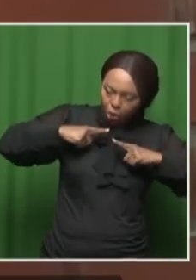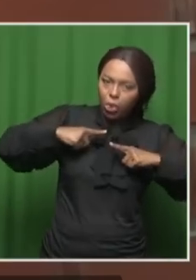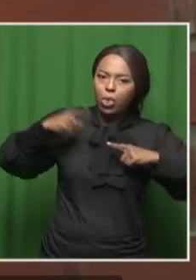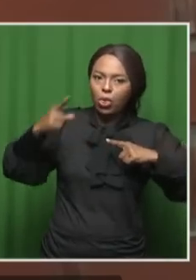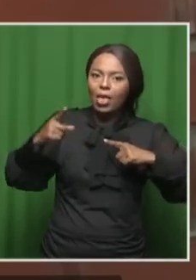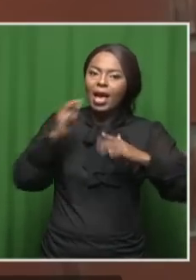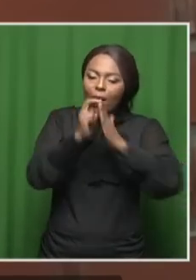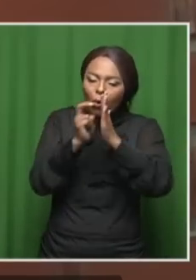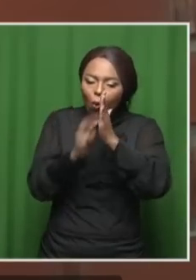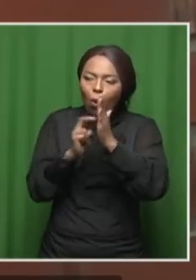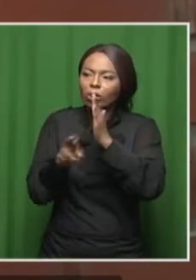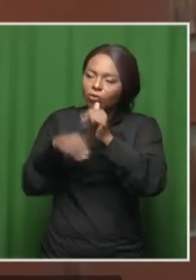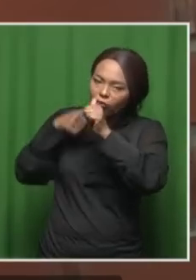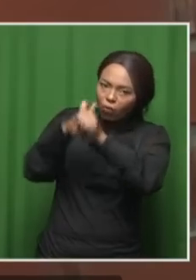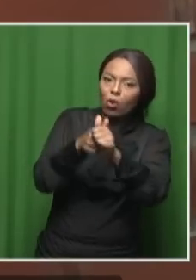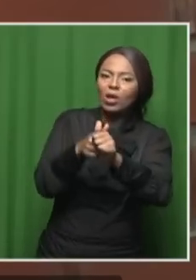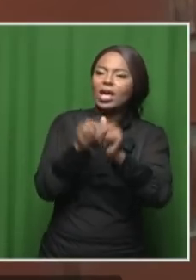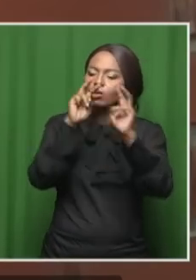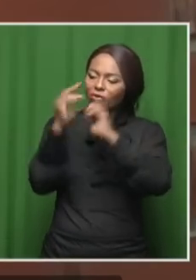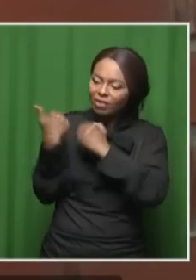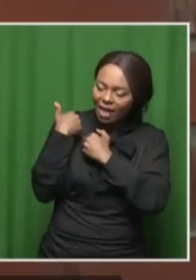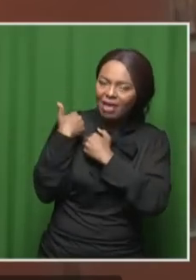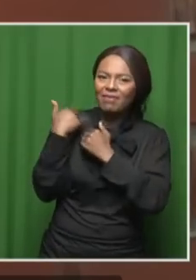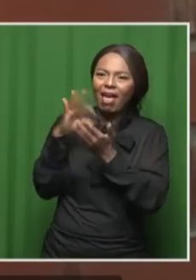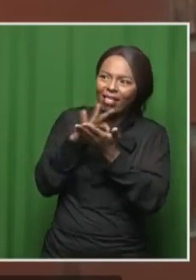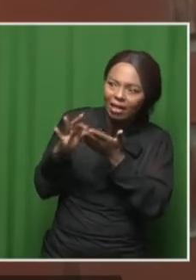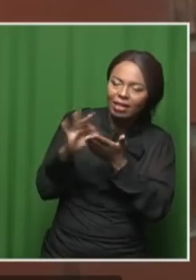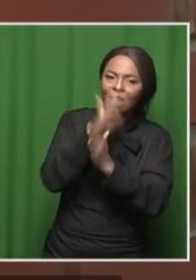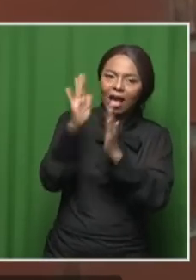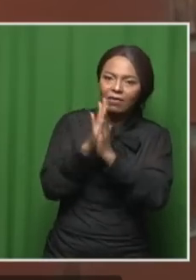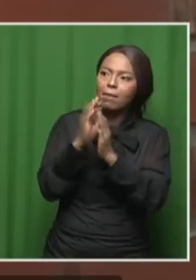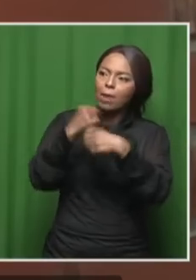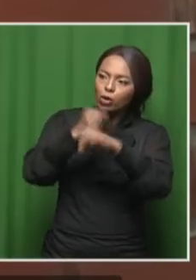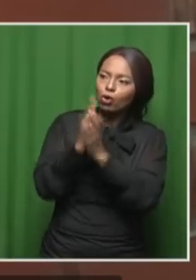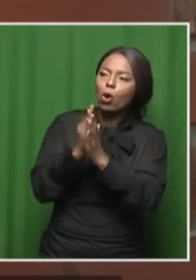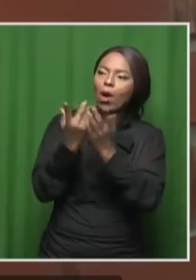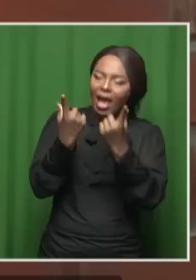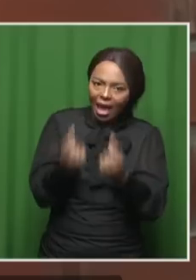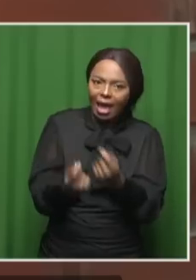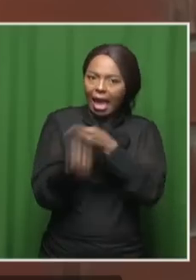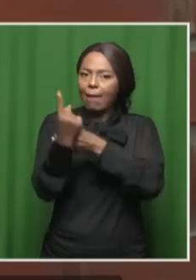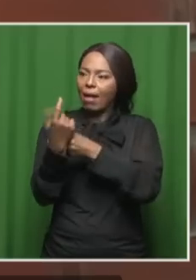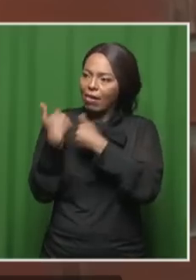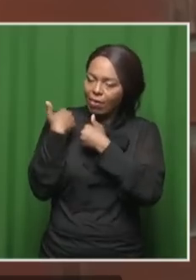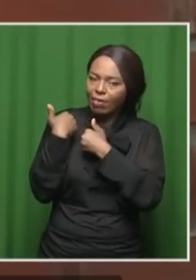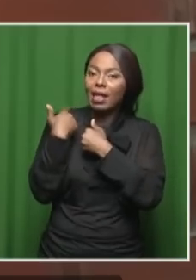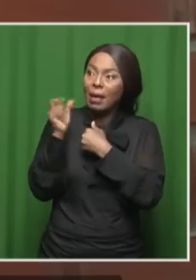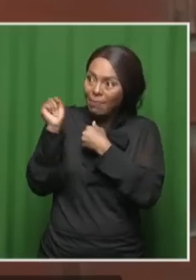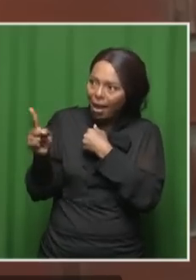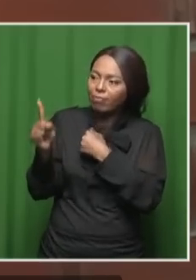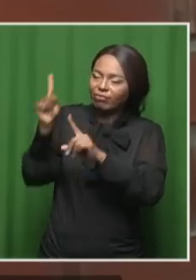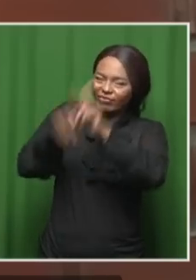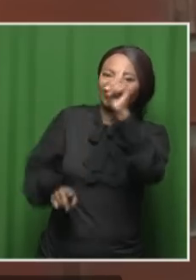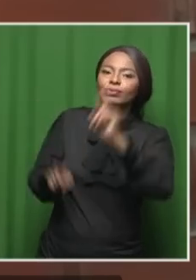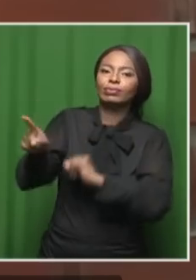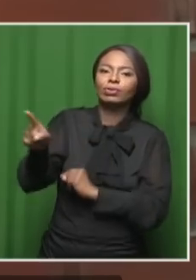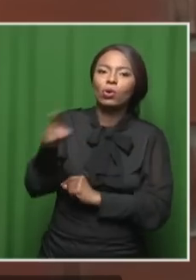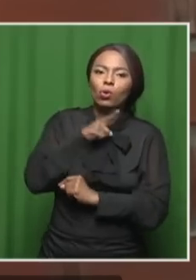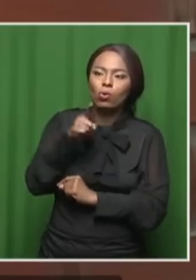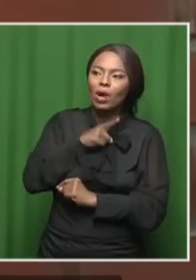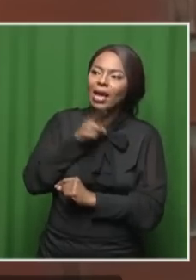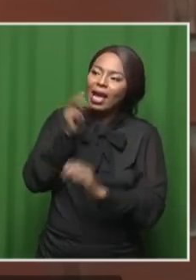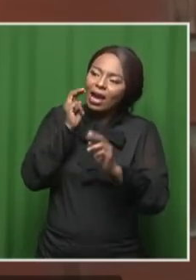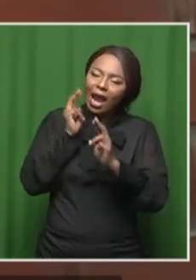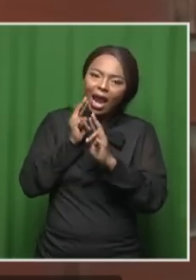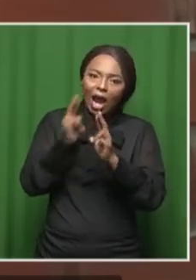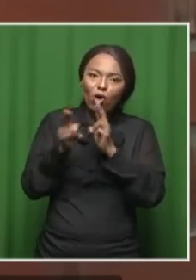the requirements in terms of safety, in terms of cleanliness and all that. So we dropped the ball right there because it is a